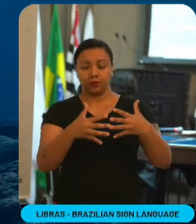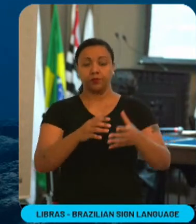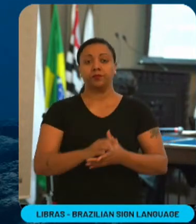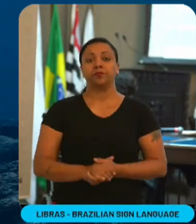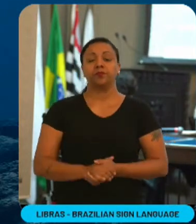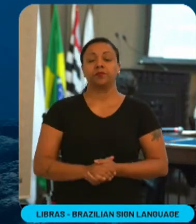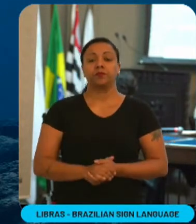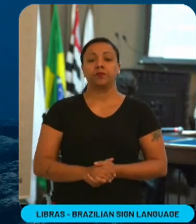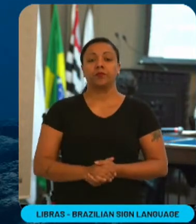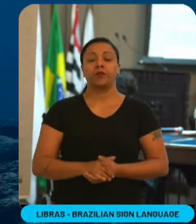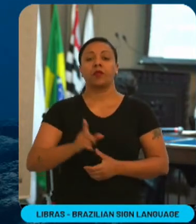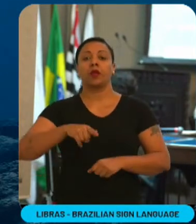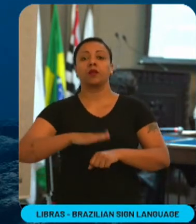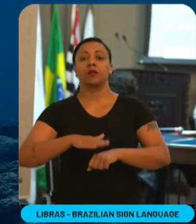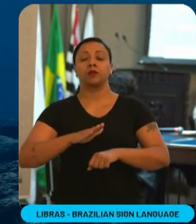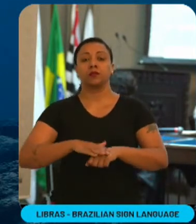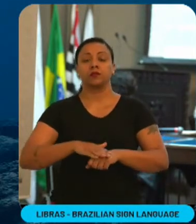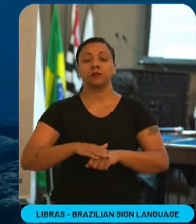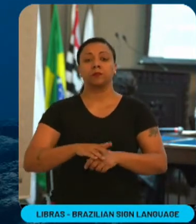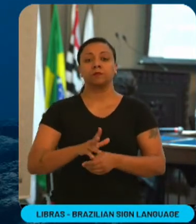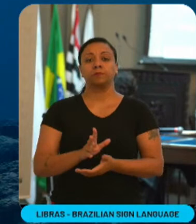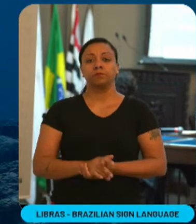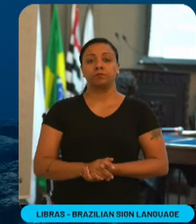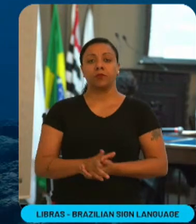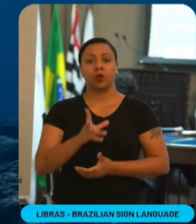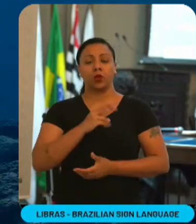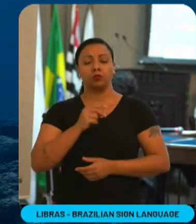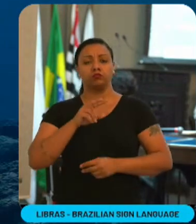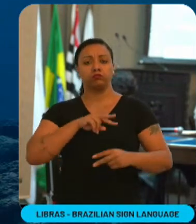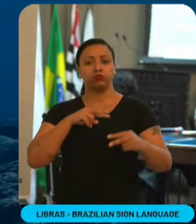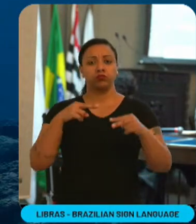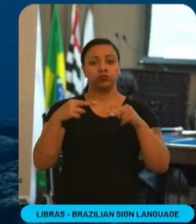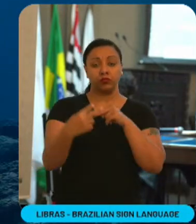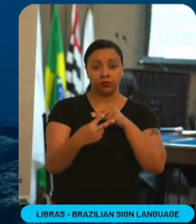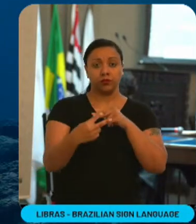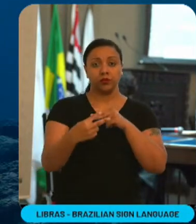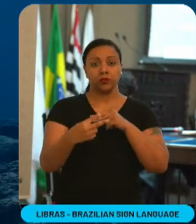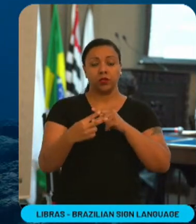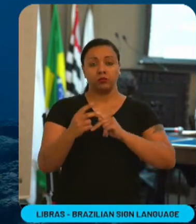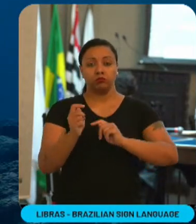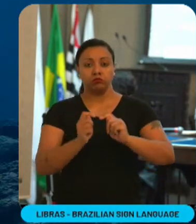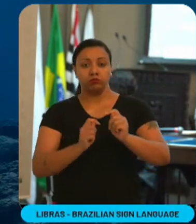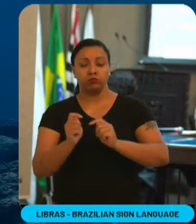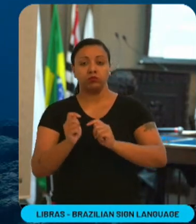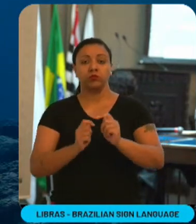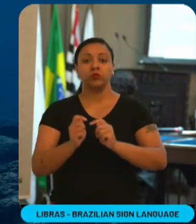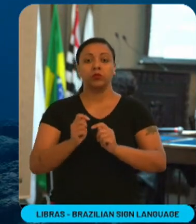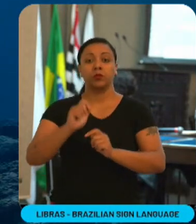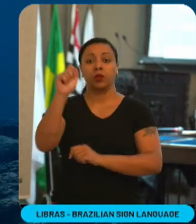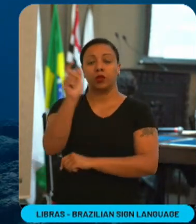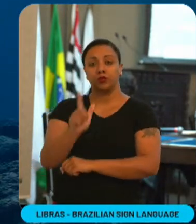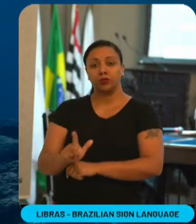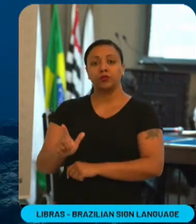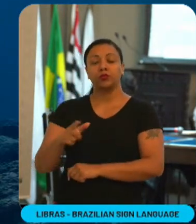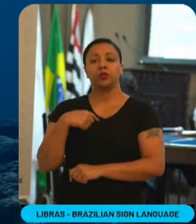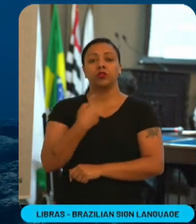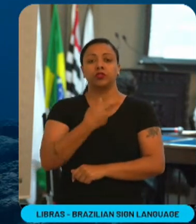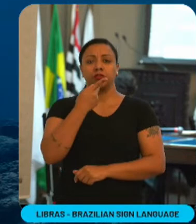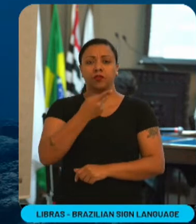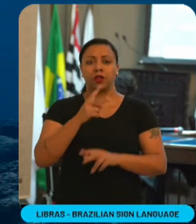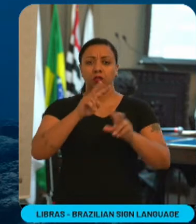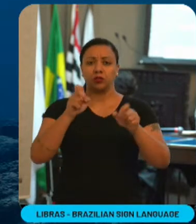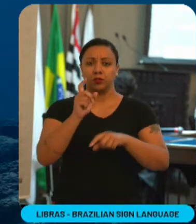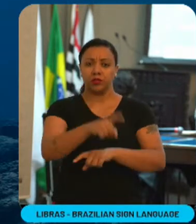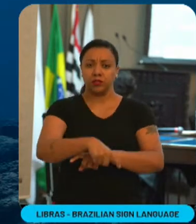in the terminal, they are airtight. So from the point of view of blue economy, we